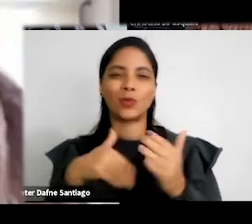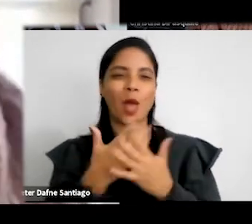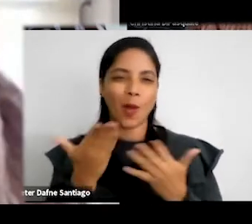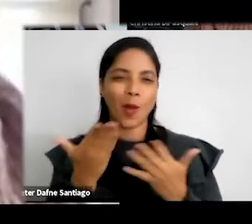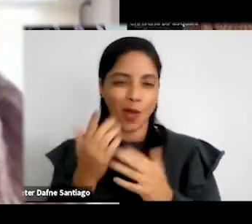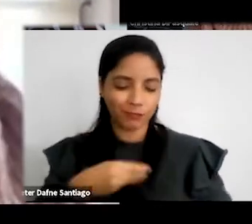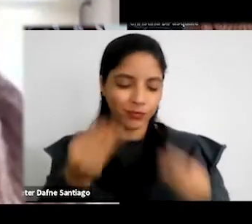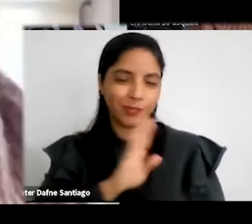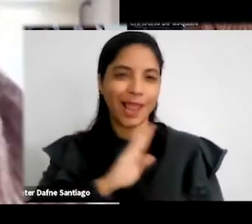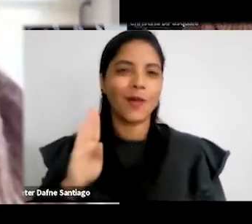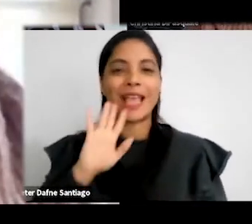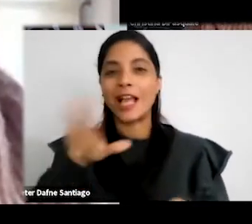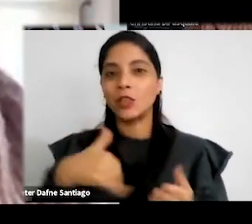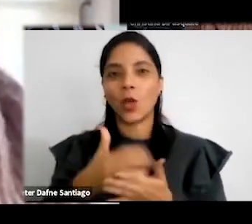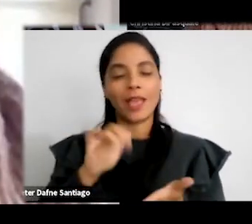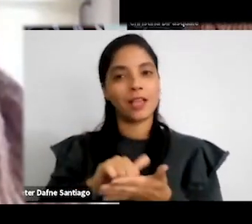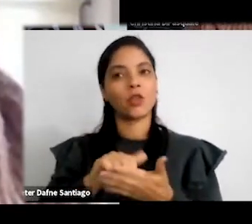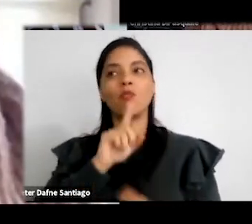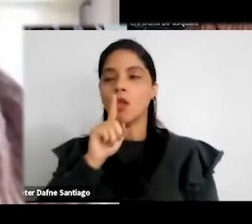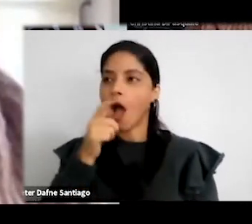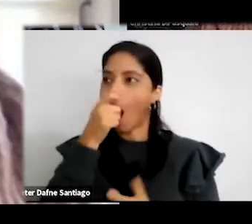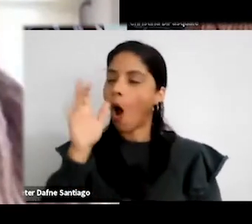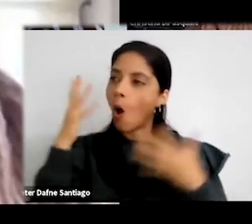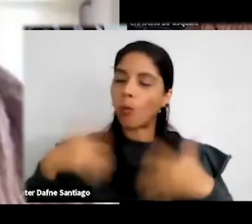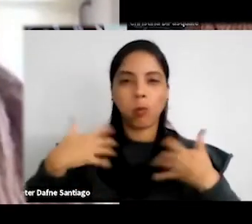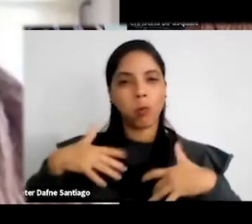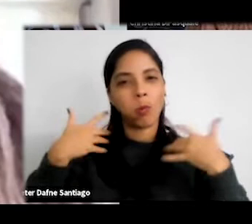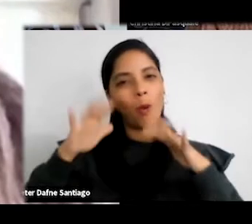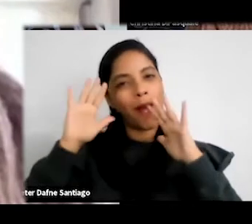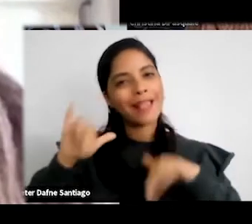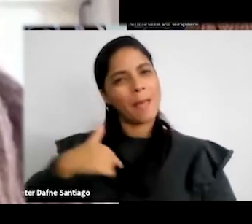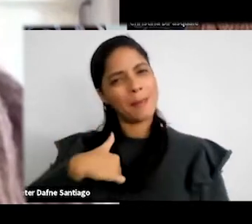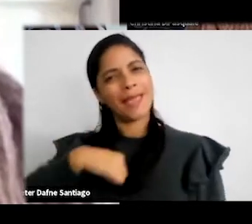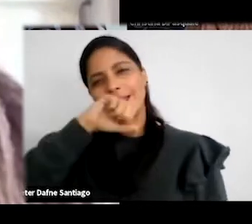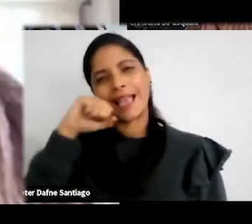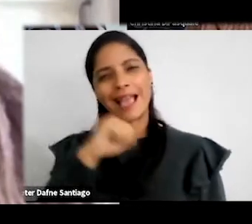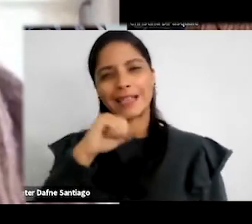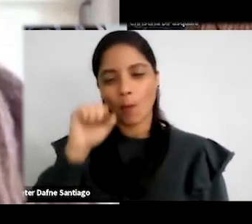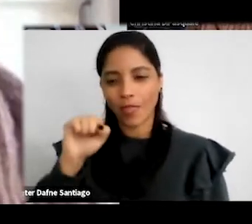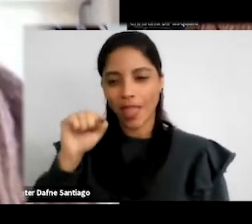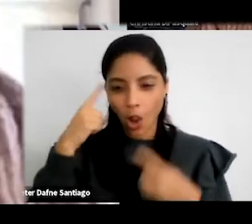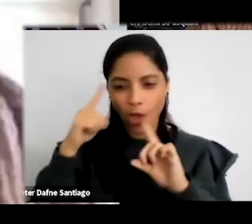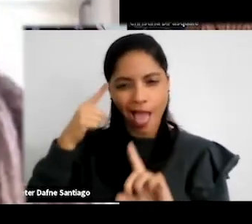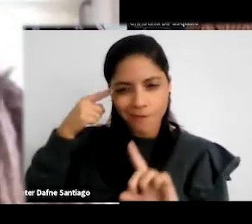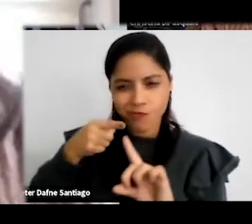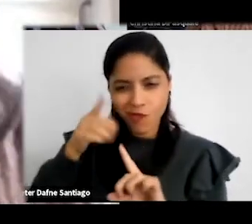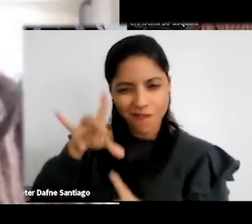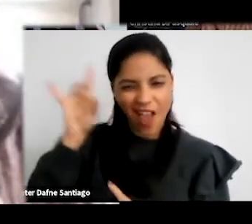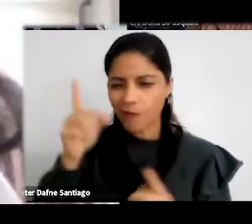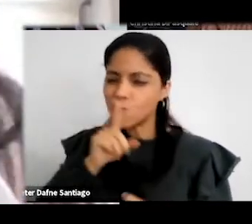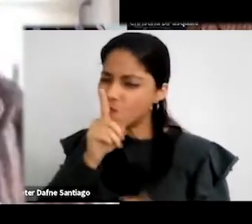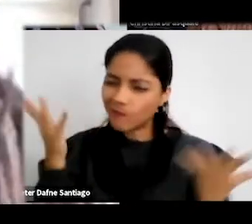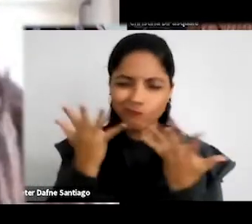pretty fascinating. And it really helped me get to the bottom of what happened in that second season, which was a very